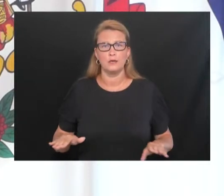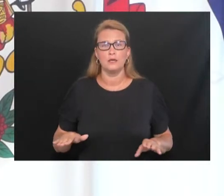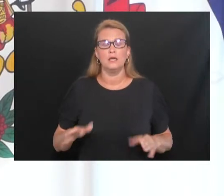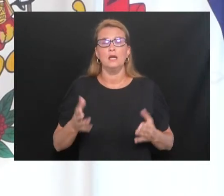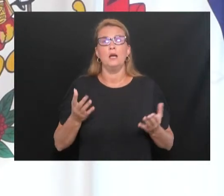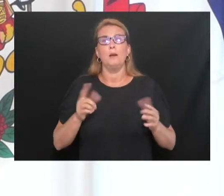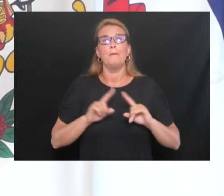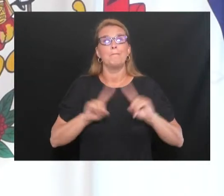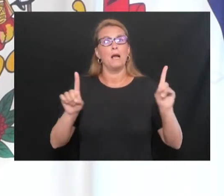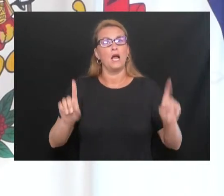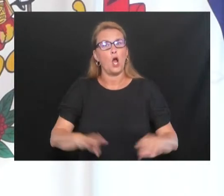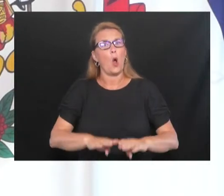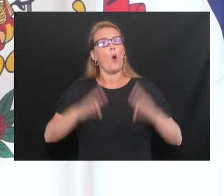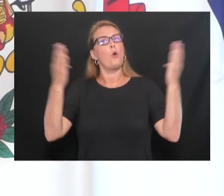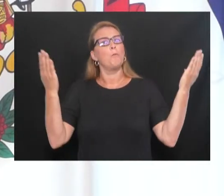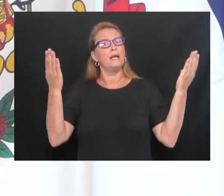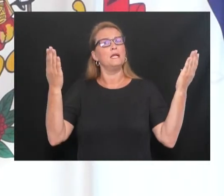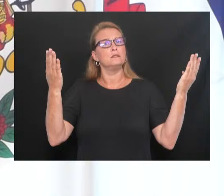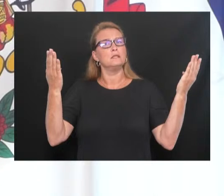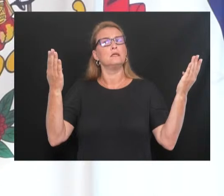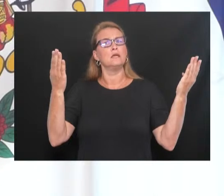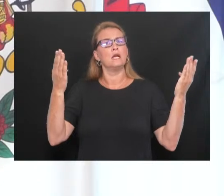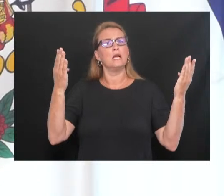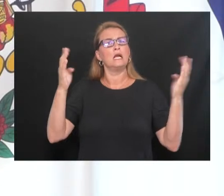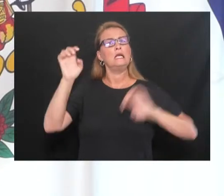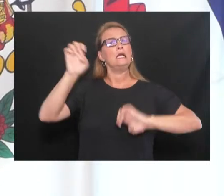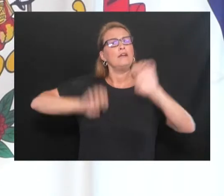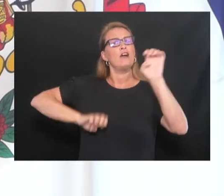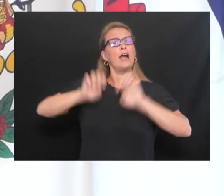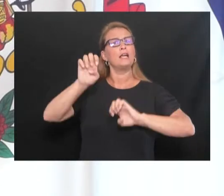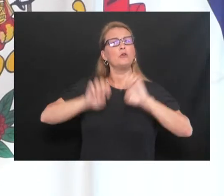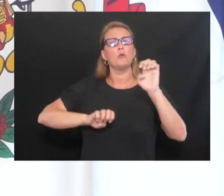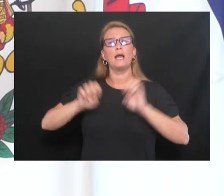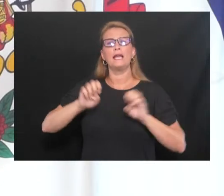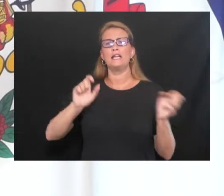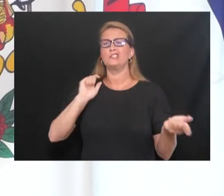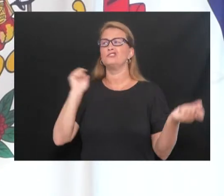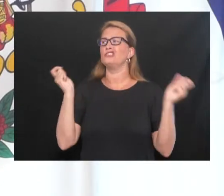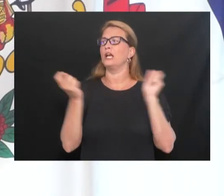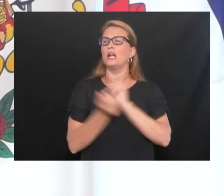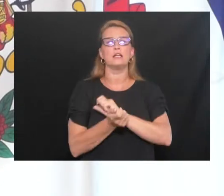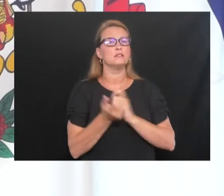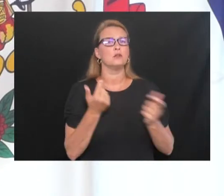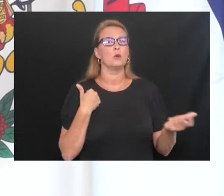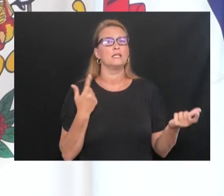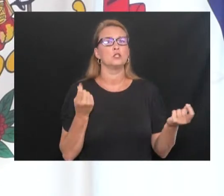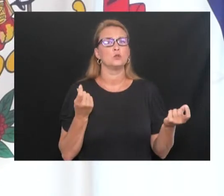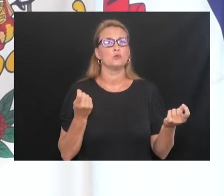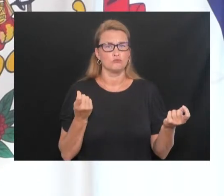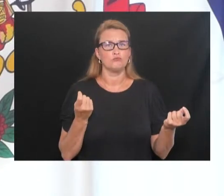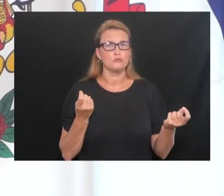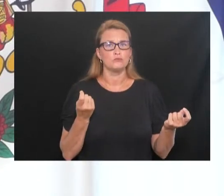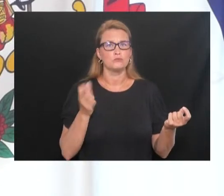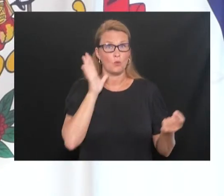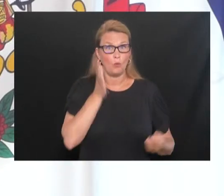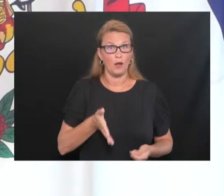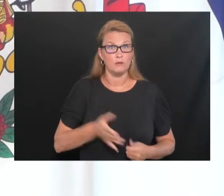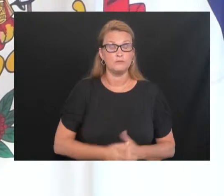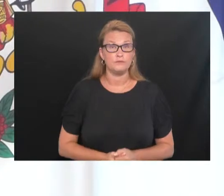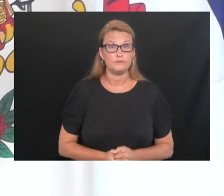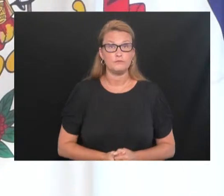be open to evaluating and being fluid in how we adjust and what we do. But right this